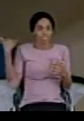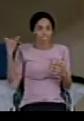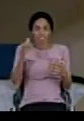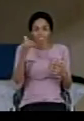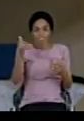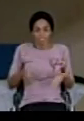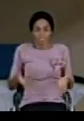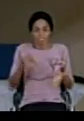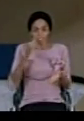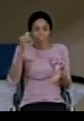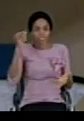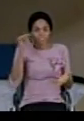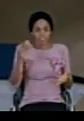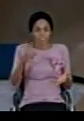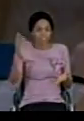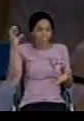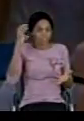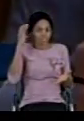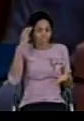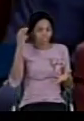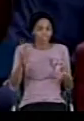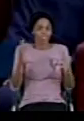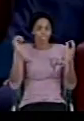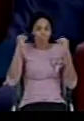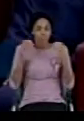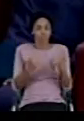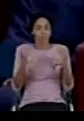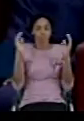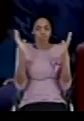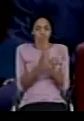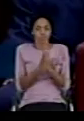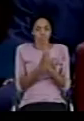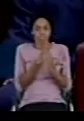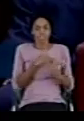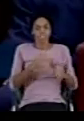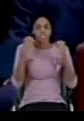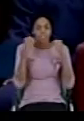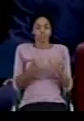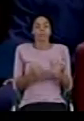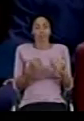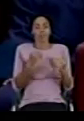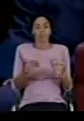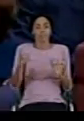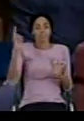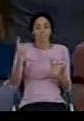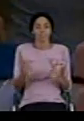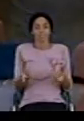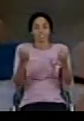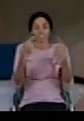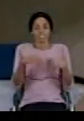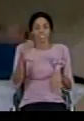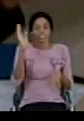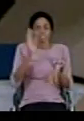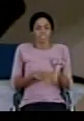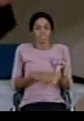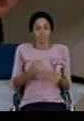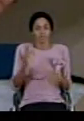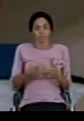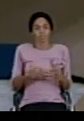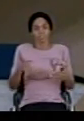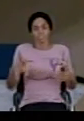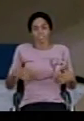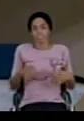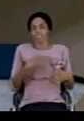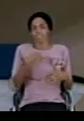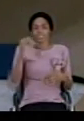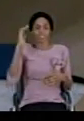hand up? Okay, you had that powerful prayer, and the power of God descended upon this venue, and the testimonies